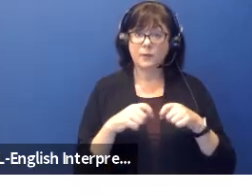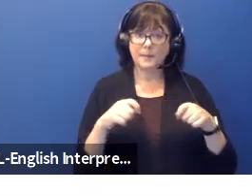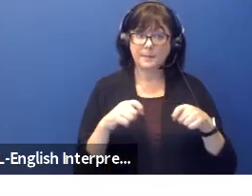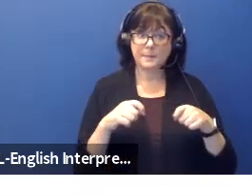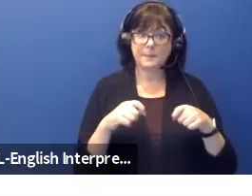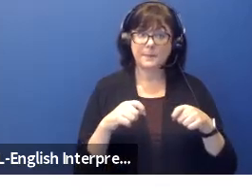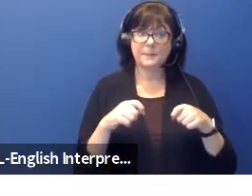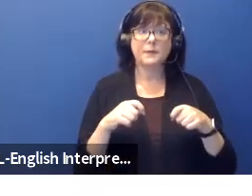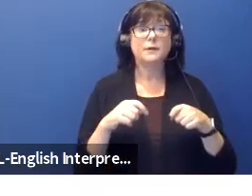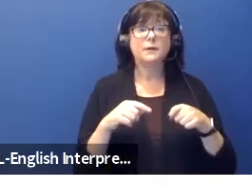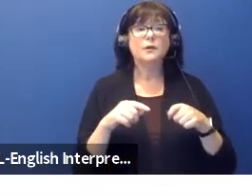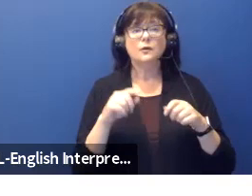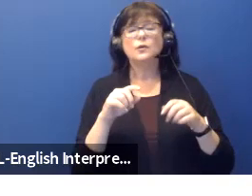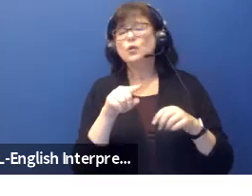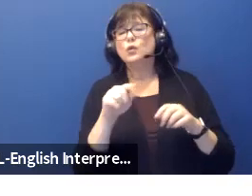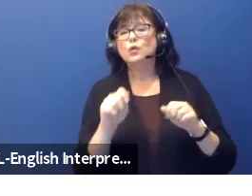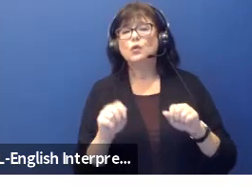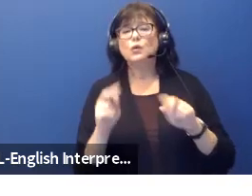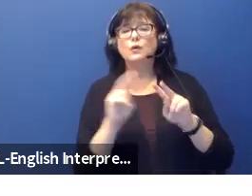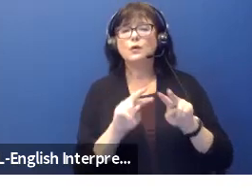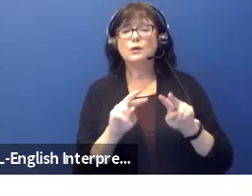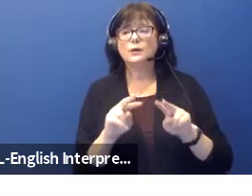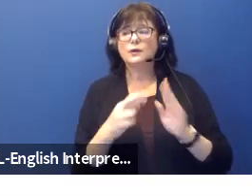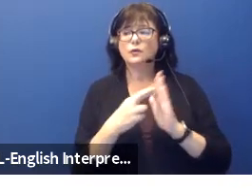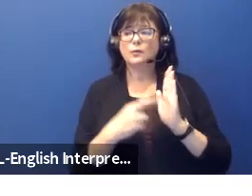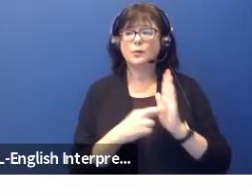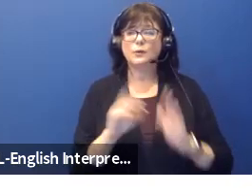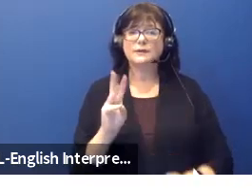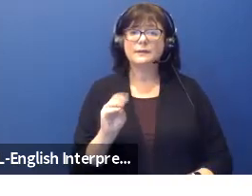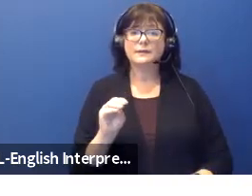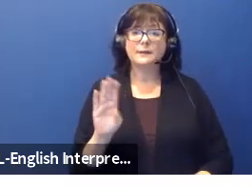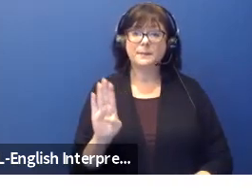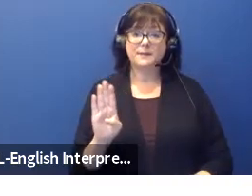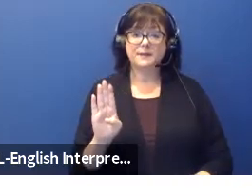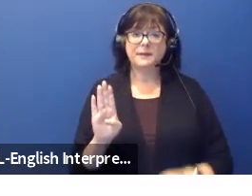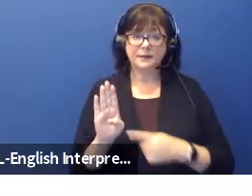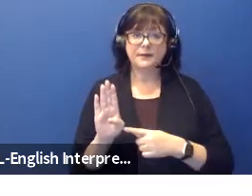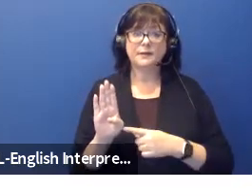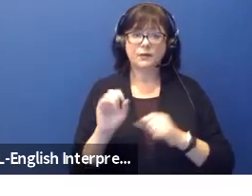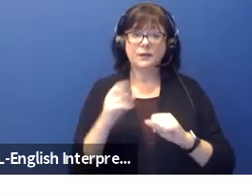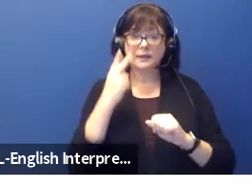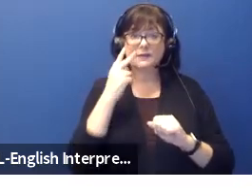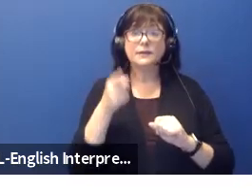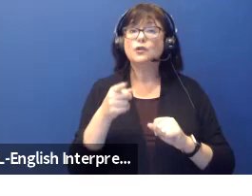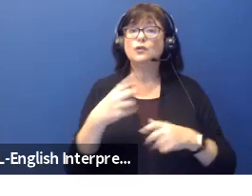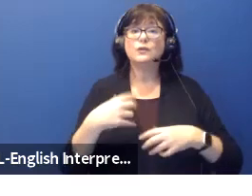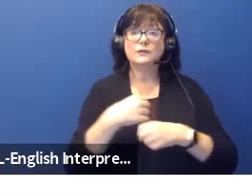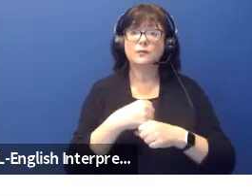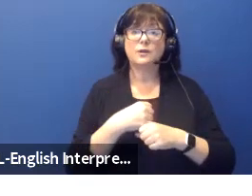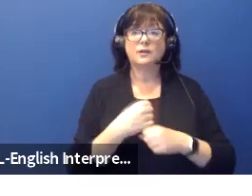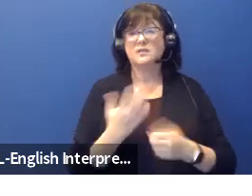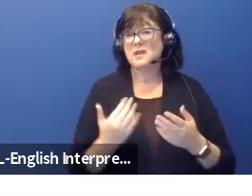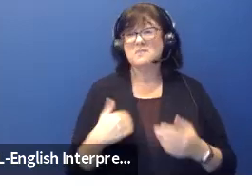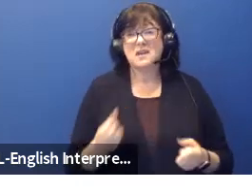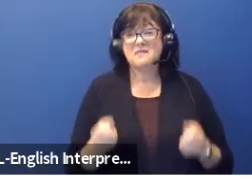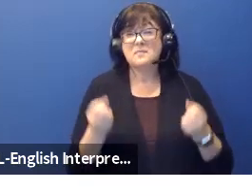again, you can look at report 60B if you'd like to have a summary of your suitability indicators. So you might have lots with less than grade 12. You might not have a